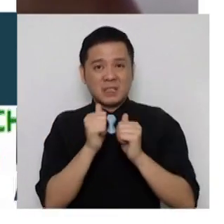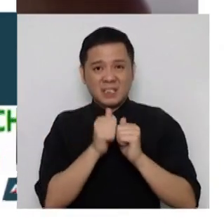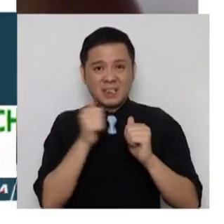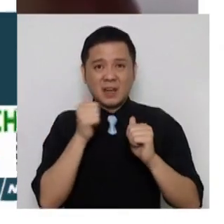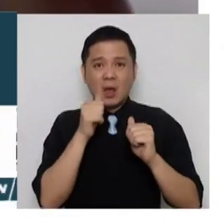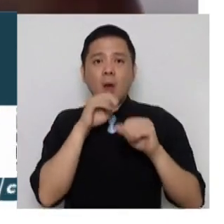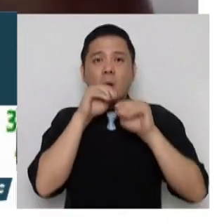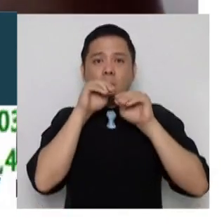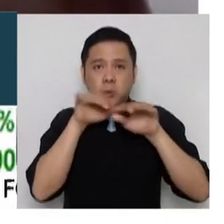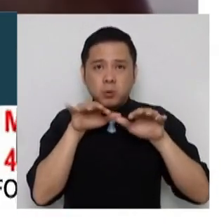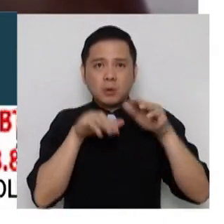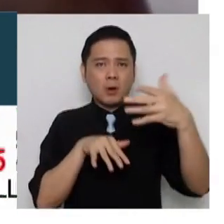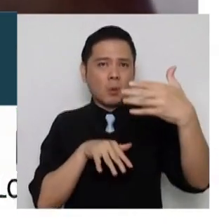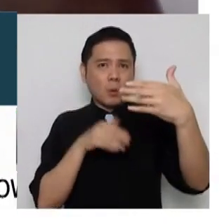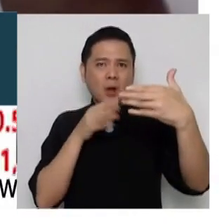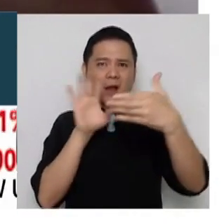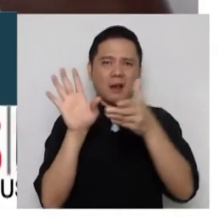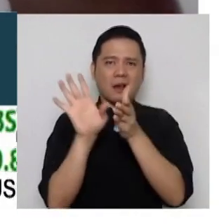air sticky. So